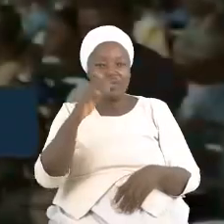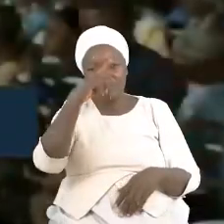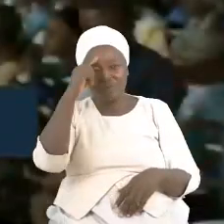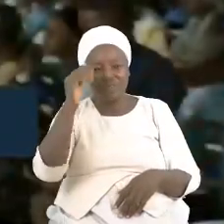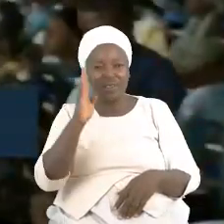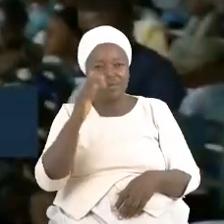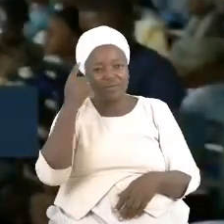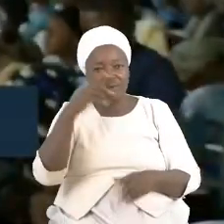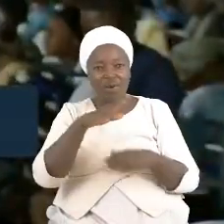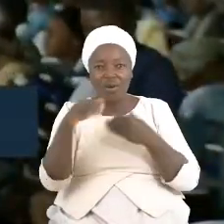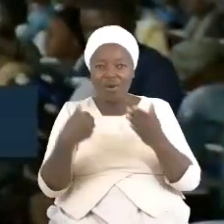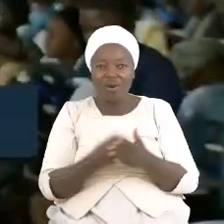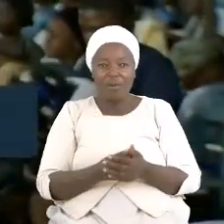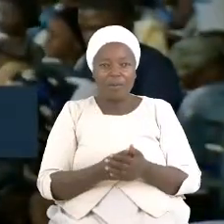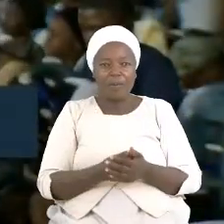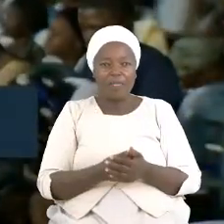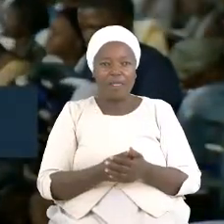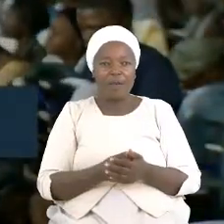now,